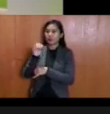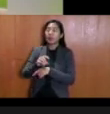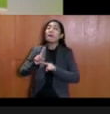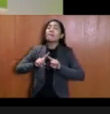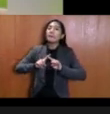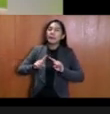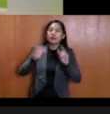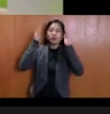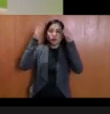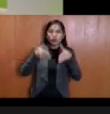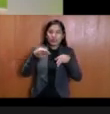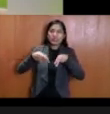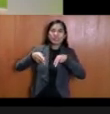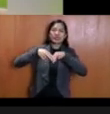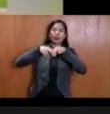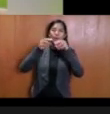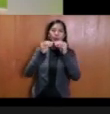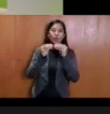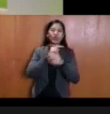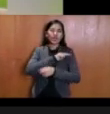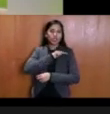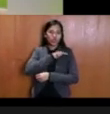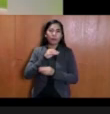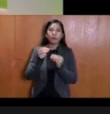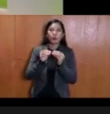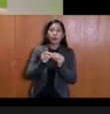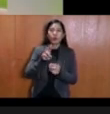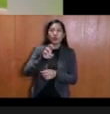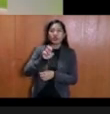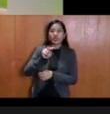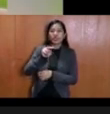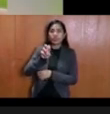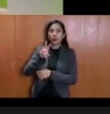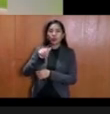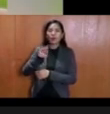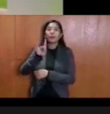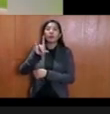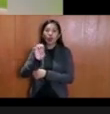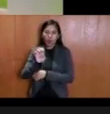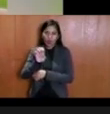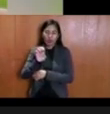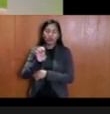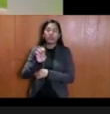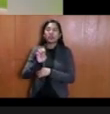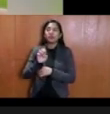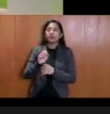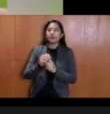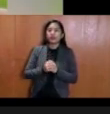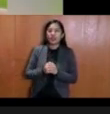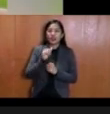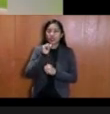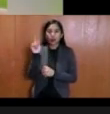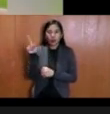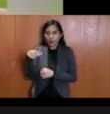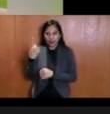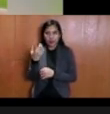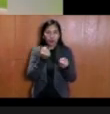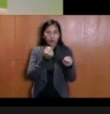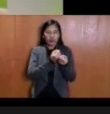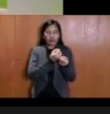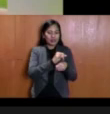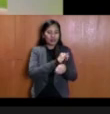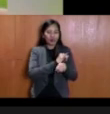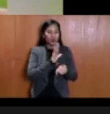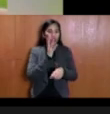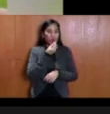themes that we are supposed to go green and digital, we're not only supporting all the industries going green